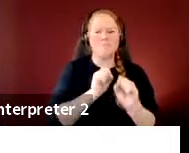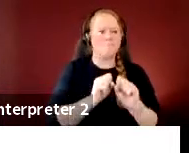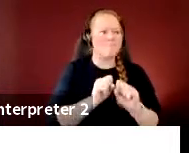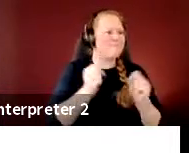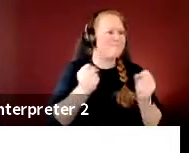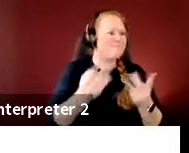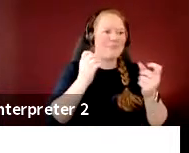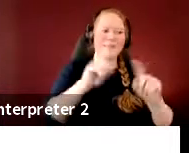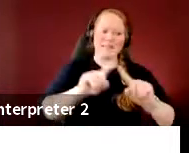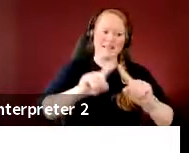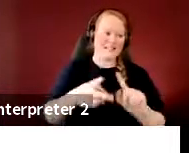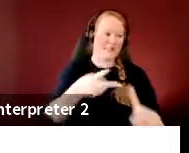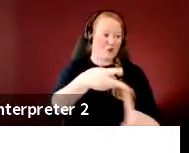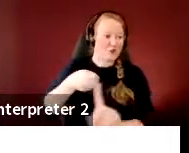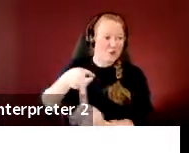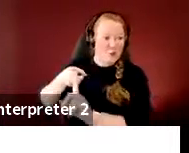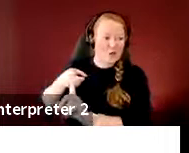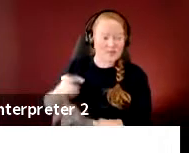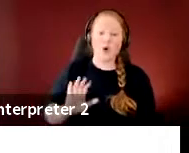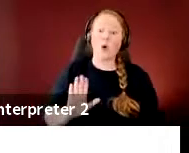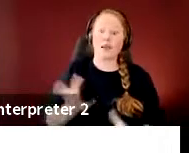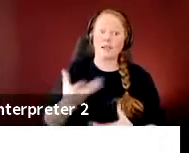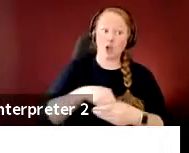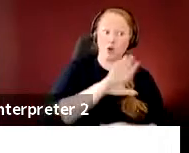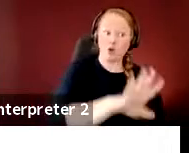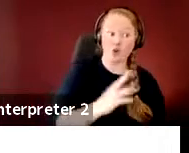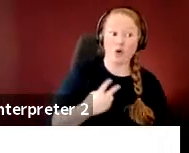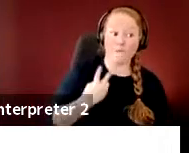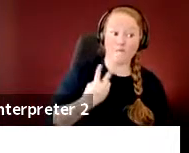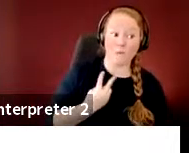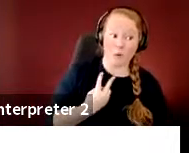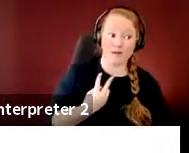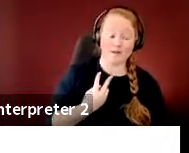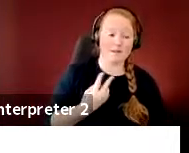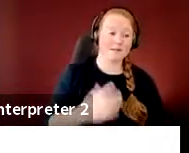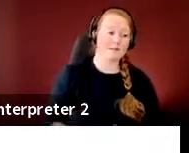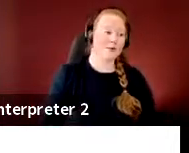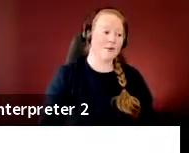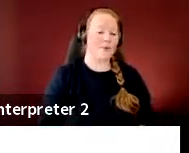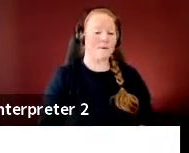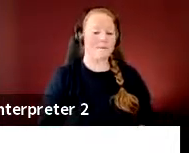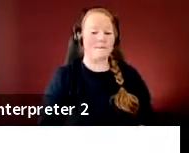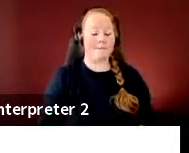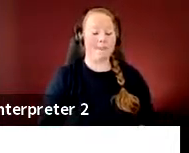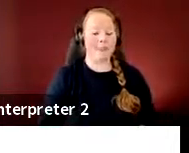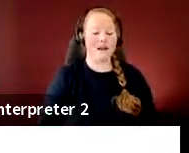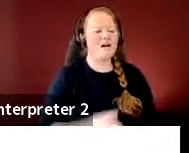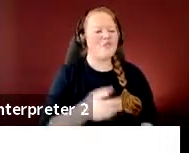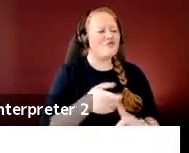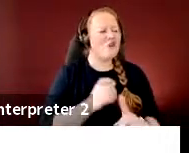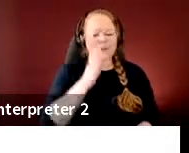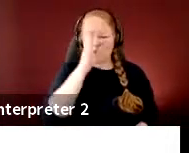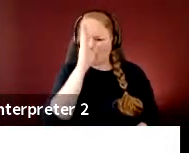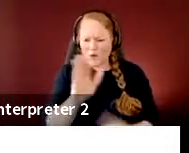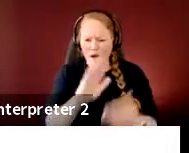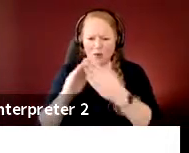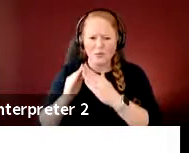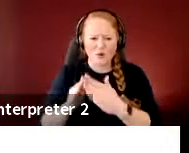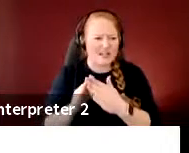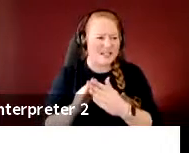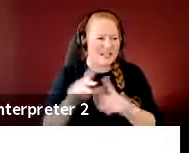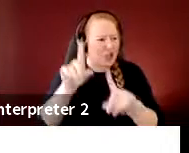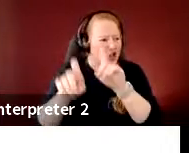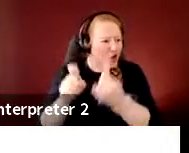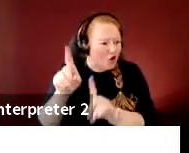include your voice from the direct relief community needs assessment surveys. It also